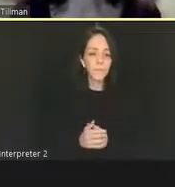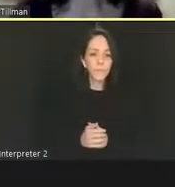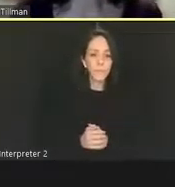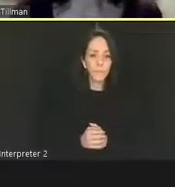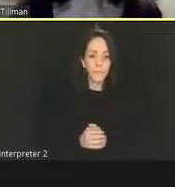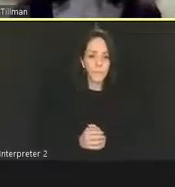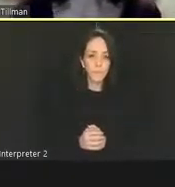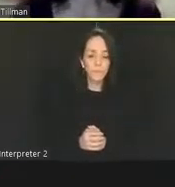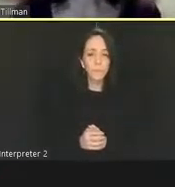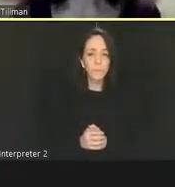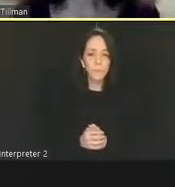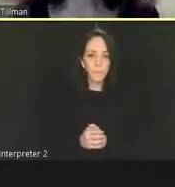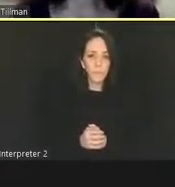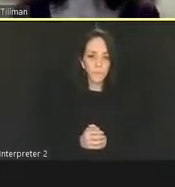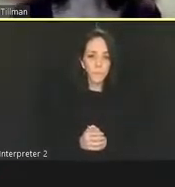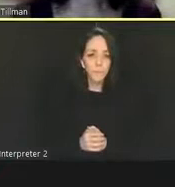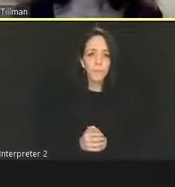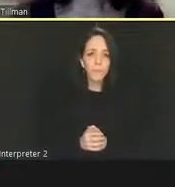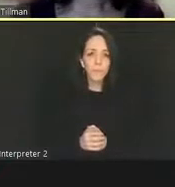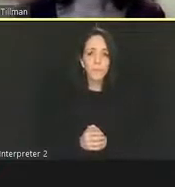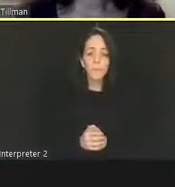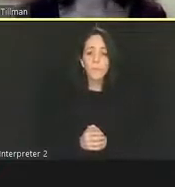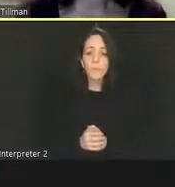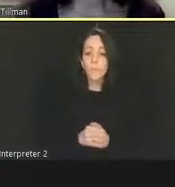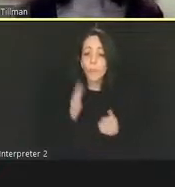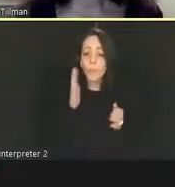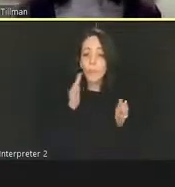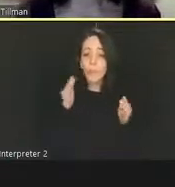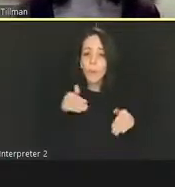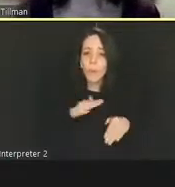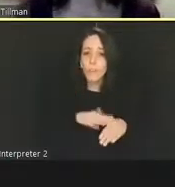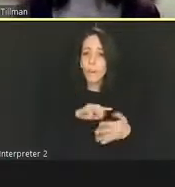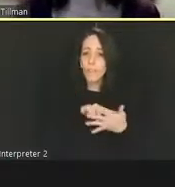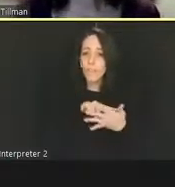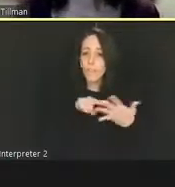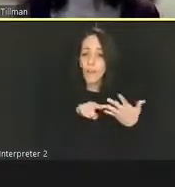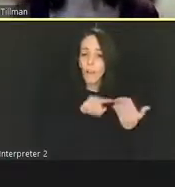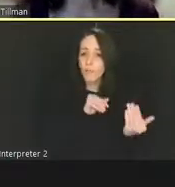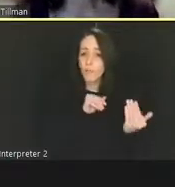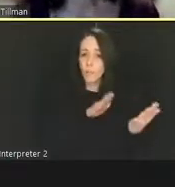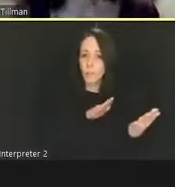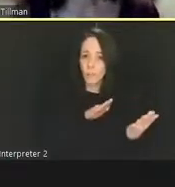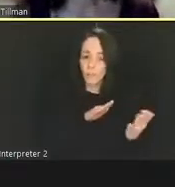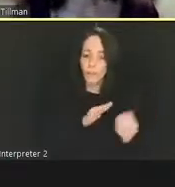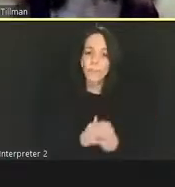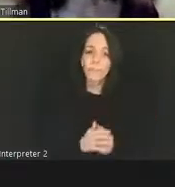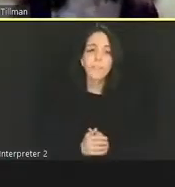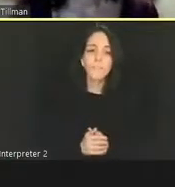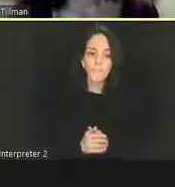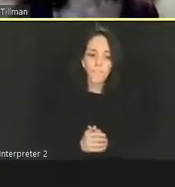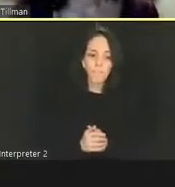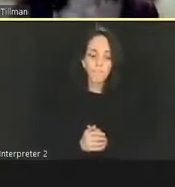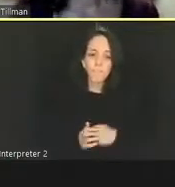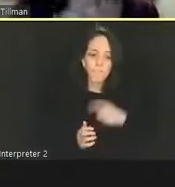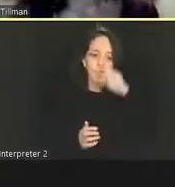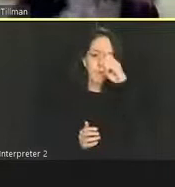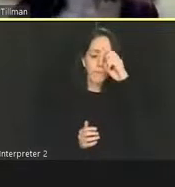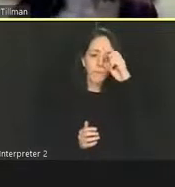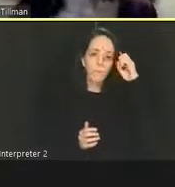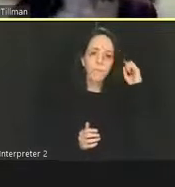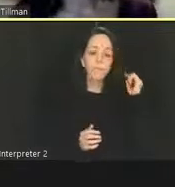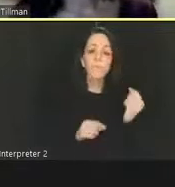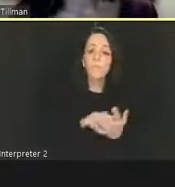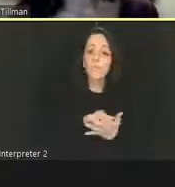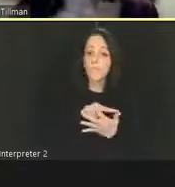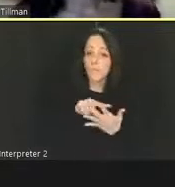We focus on 5 strategies in particular that help